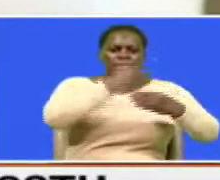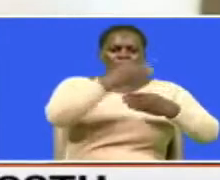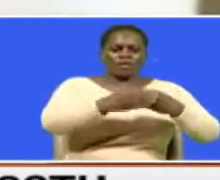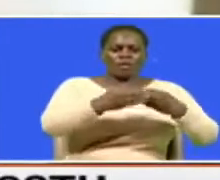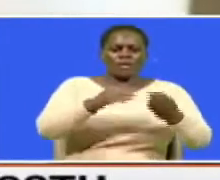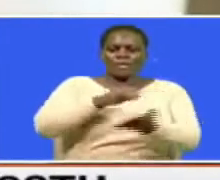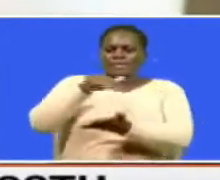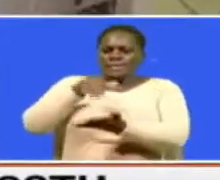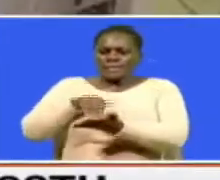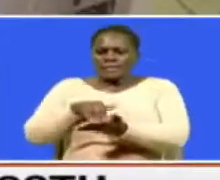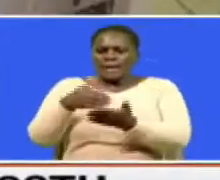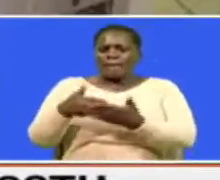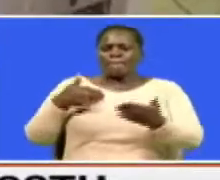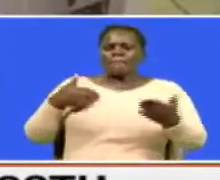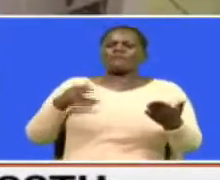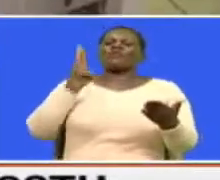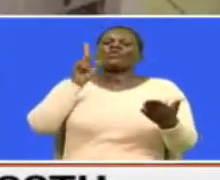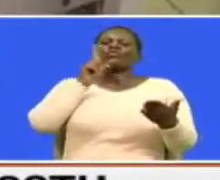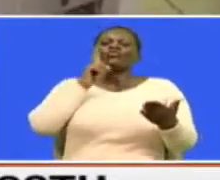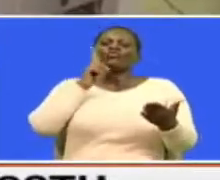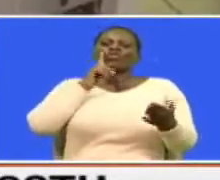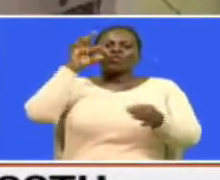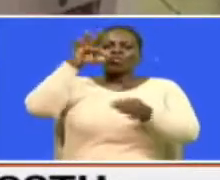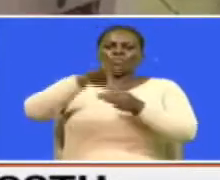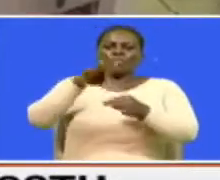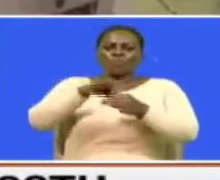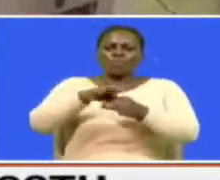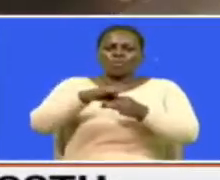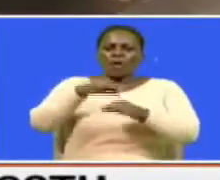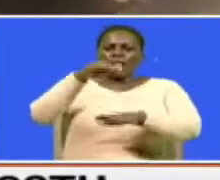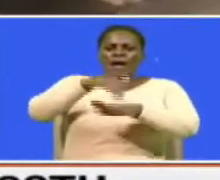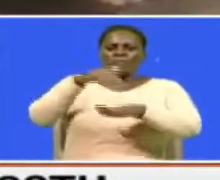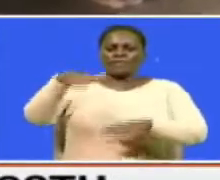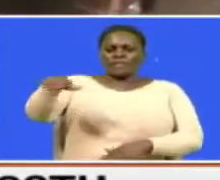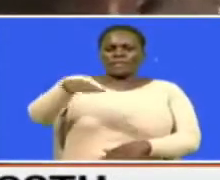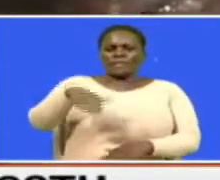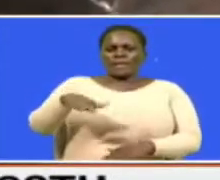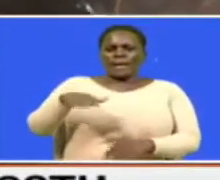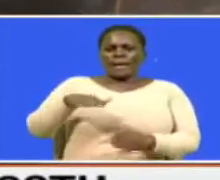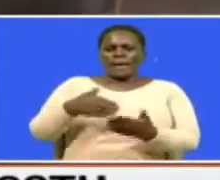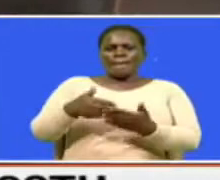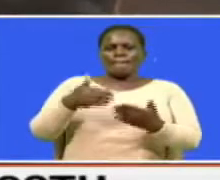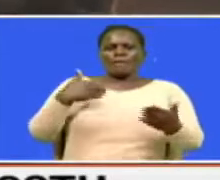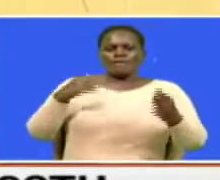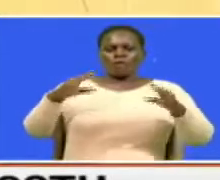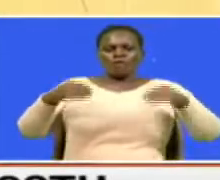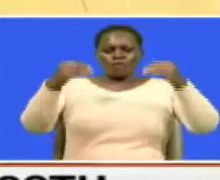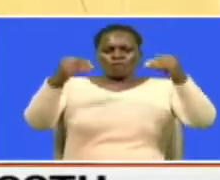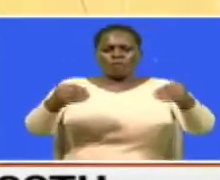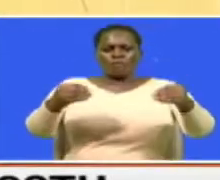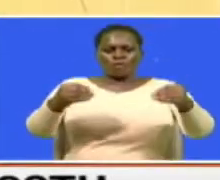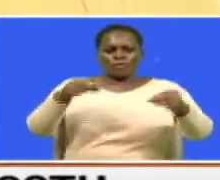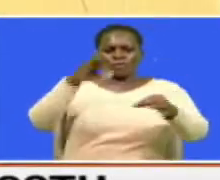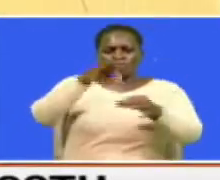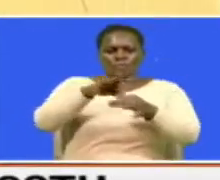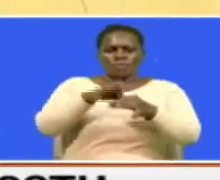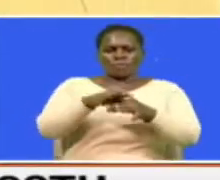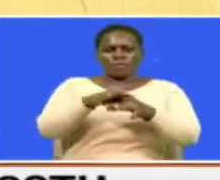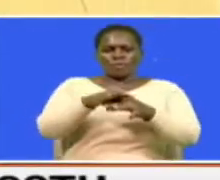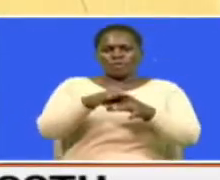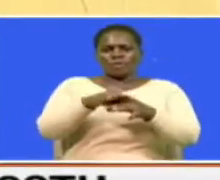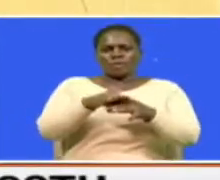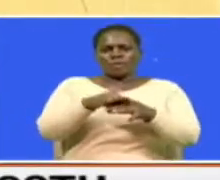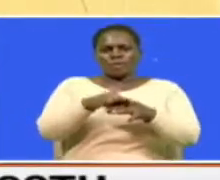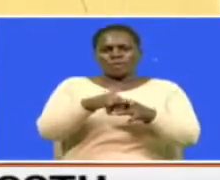polling stations ahead of tomorrow's election in affected areas following an earlier postponement of the election for, among others, due